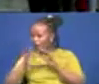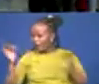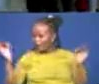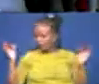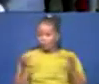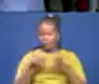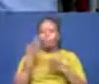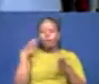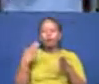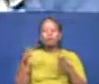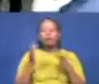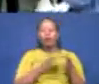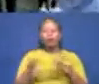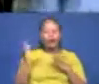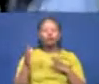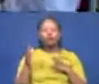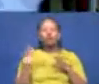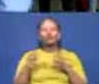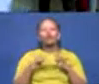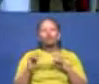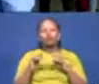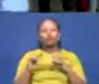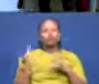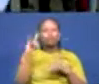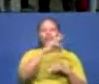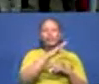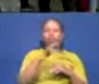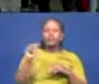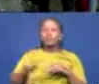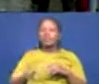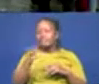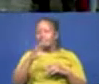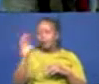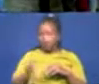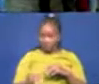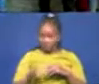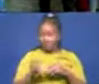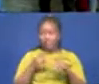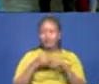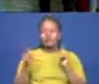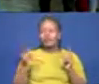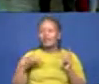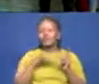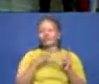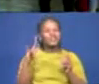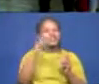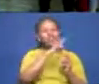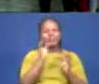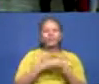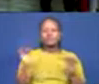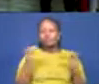for an international assignment that was in South Africa, and that was the Africa Championship, but we didn't make it because all of us know